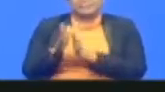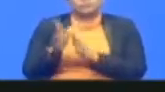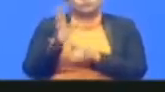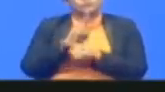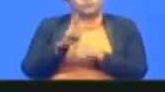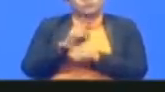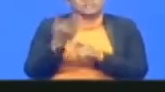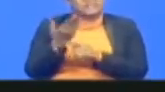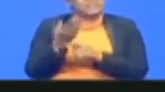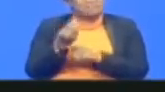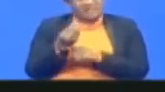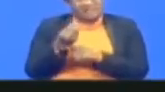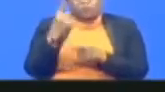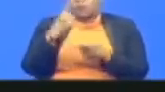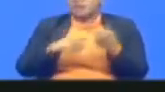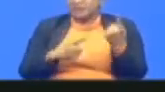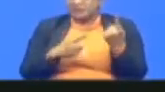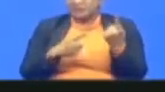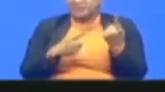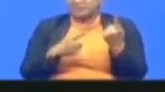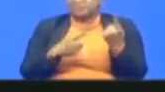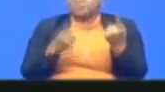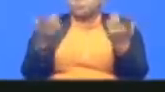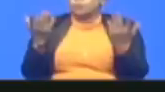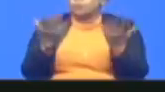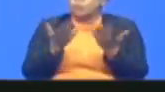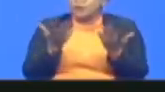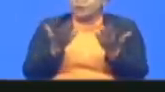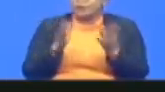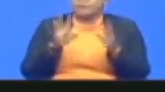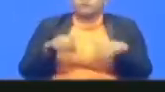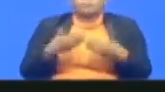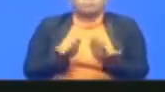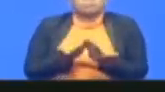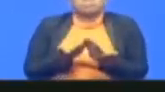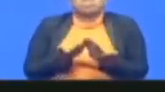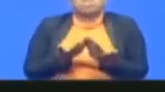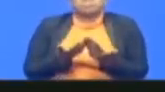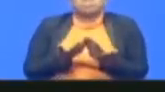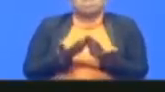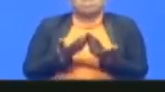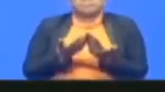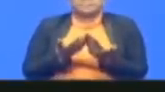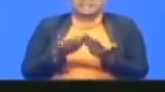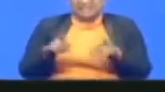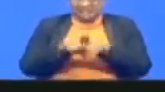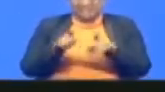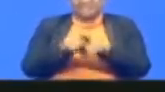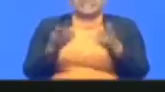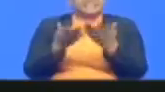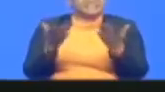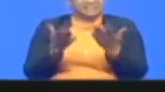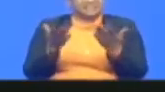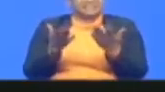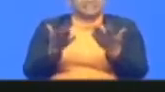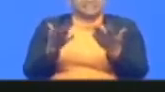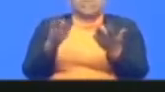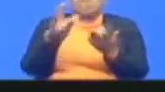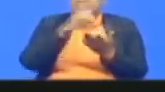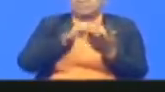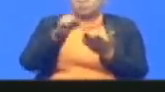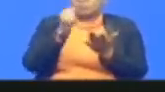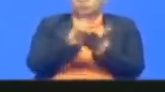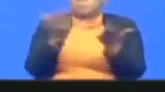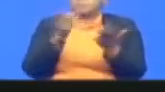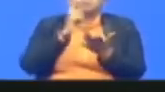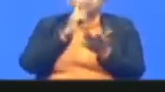colossal amount in 1 year, and where will it come from? Well, for answers to these and more, don't miss your copy of the Daily